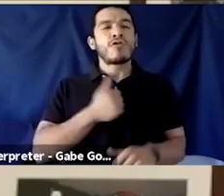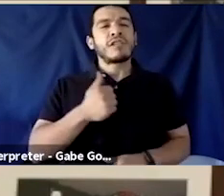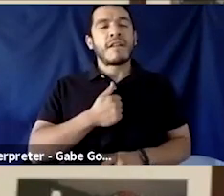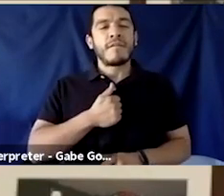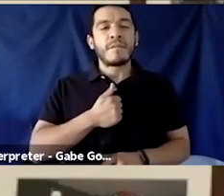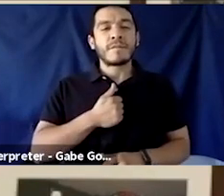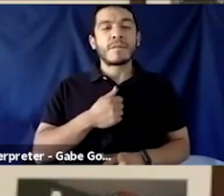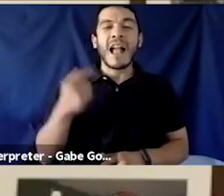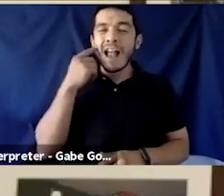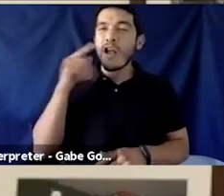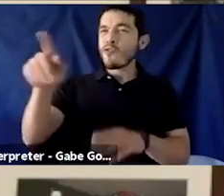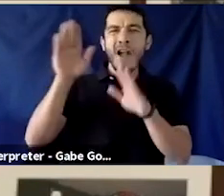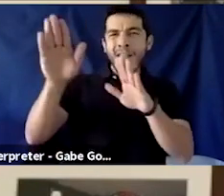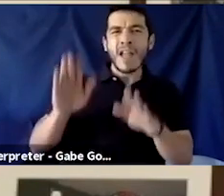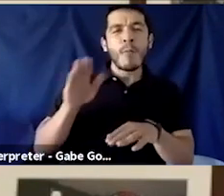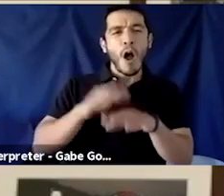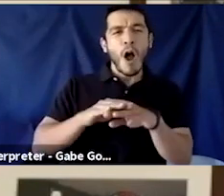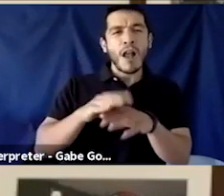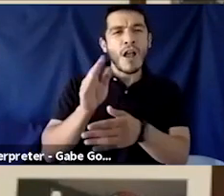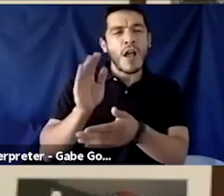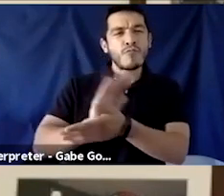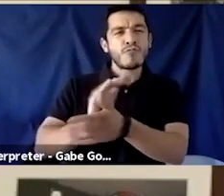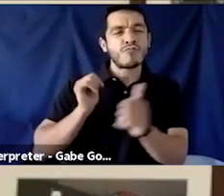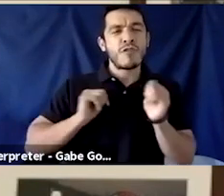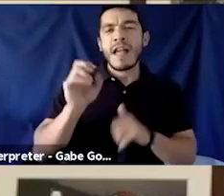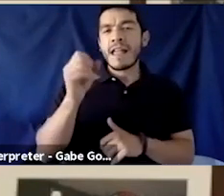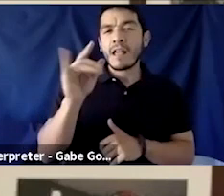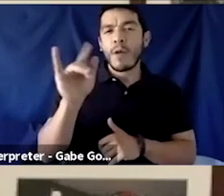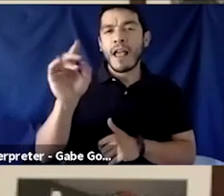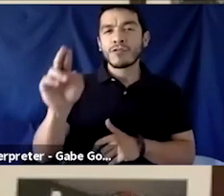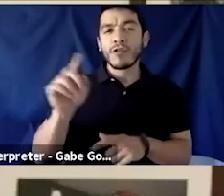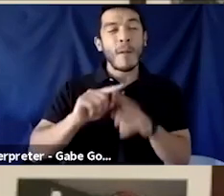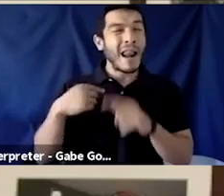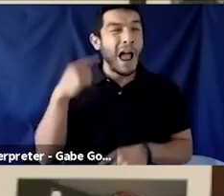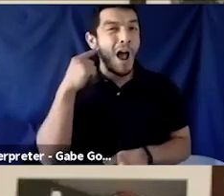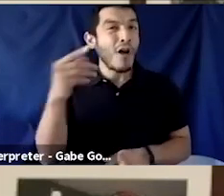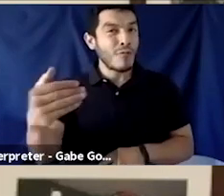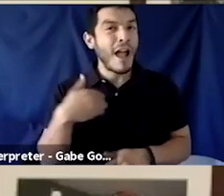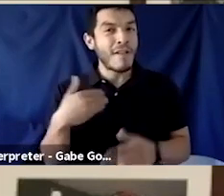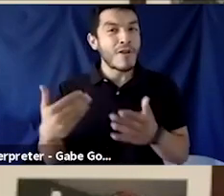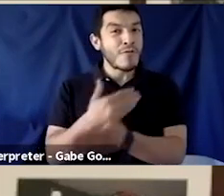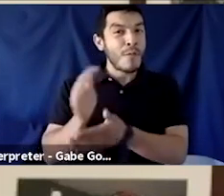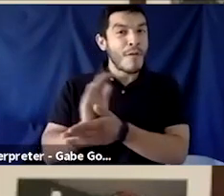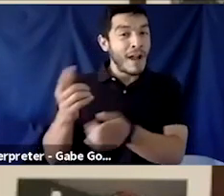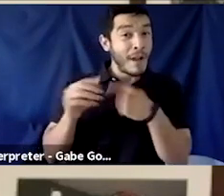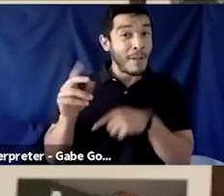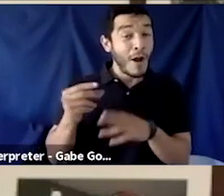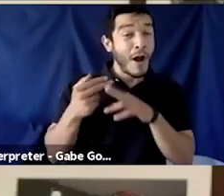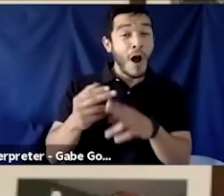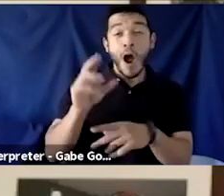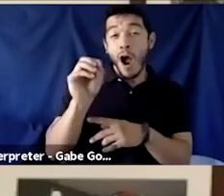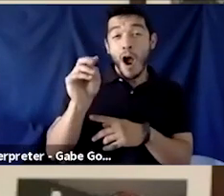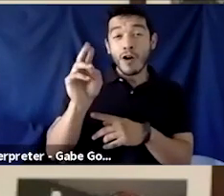Equalizer, but I heard that you may have a wonderful feature film coming out, Concrete Cowboy,